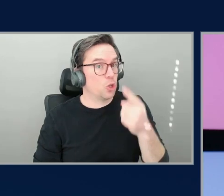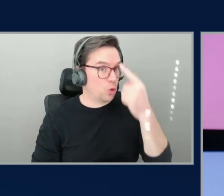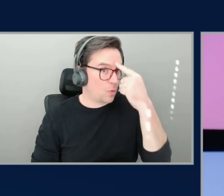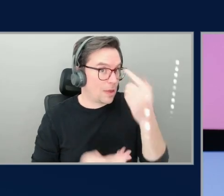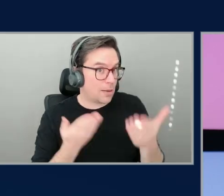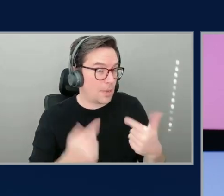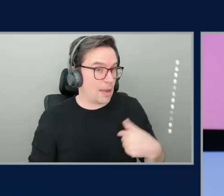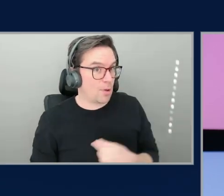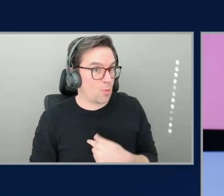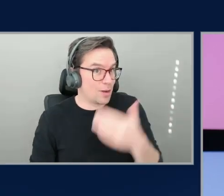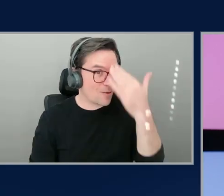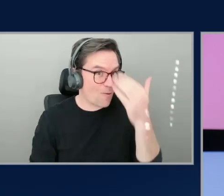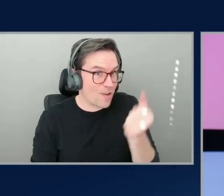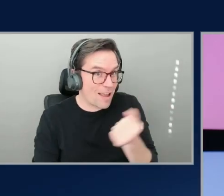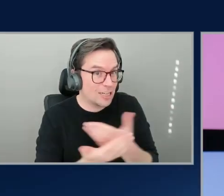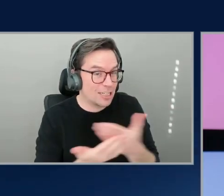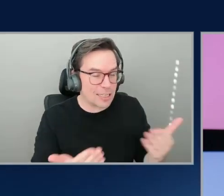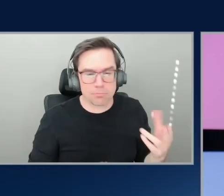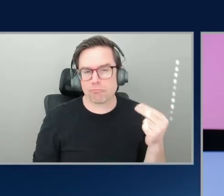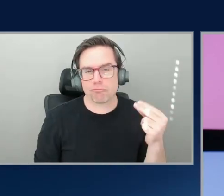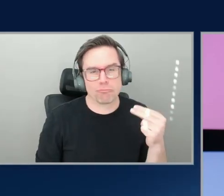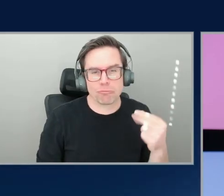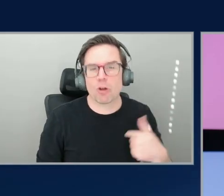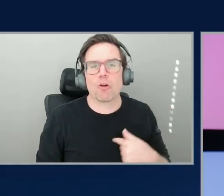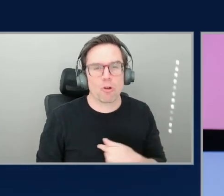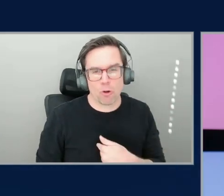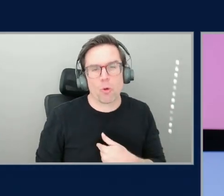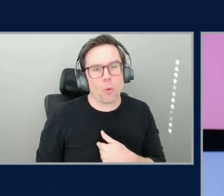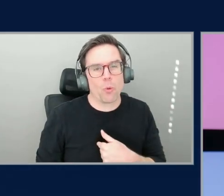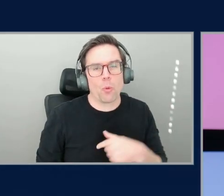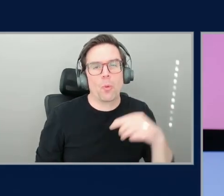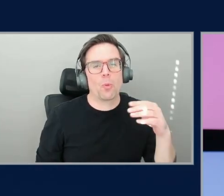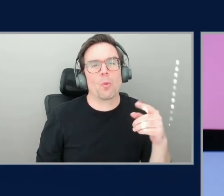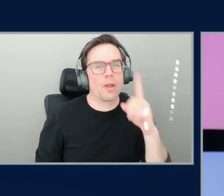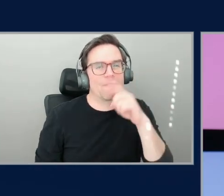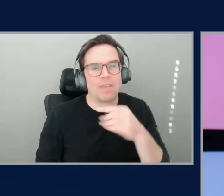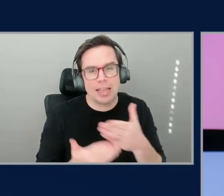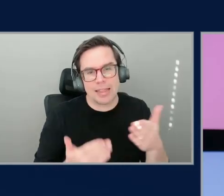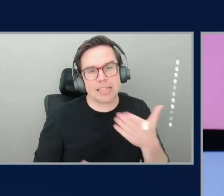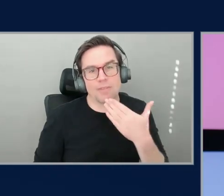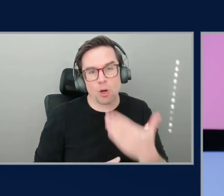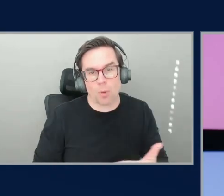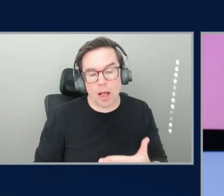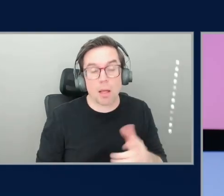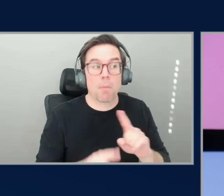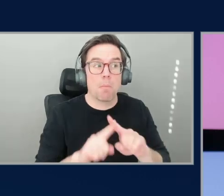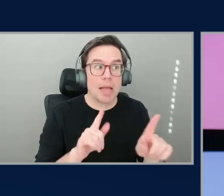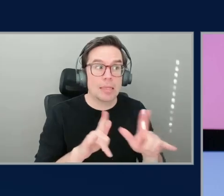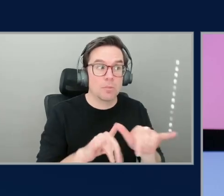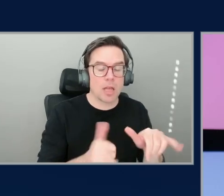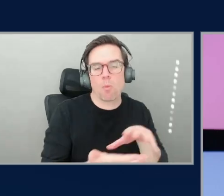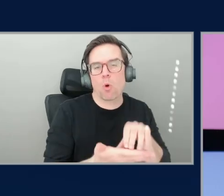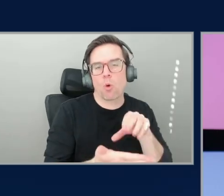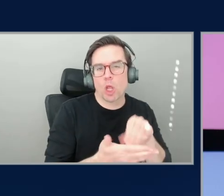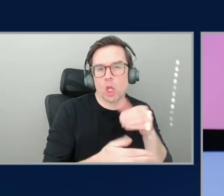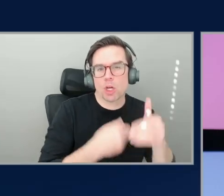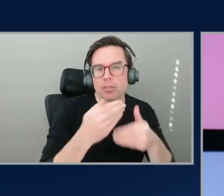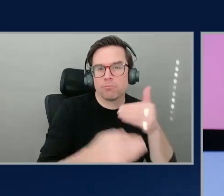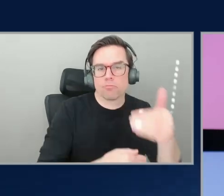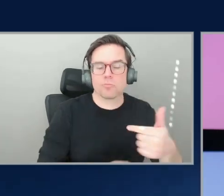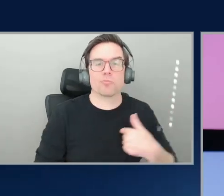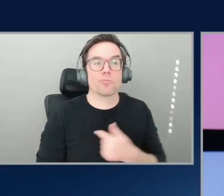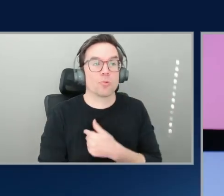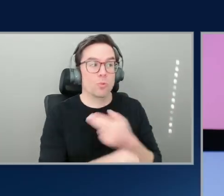We just fake it very well. But also, we learn as we go along. So a lot of the stuff we learned over the last couple of years, we used large language models, we used